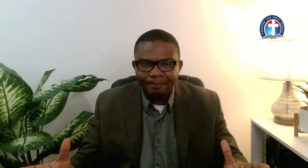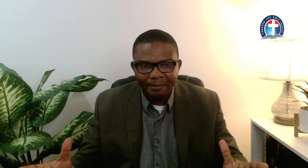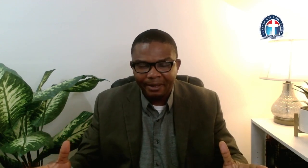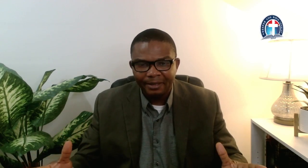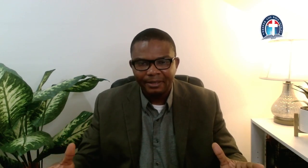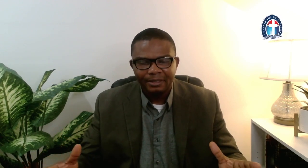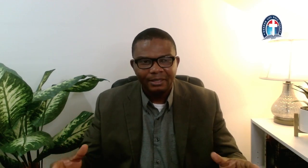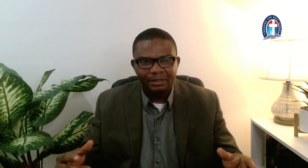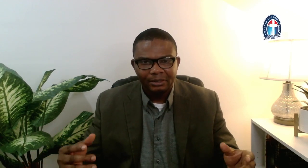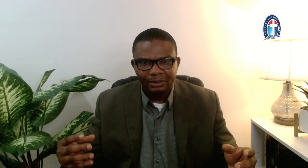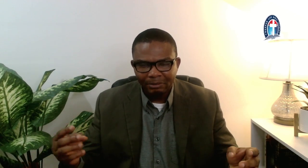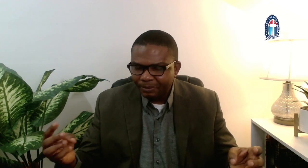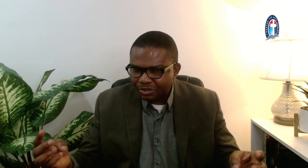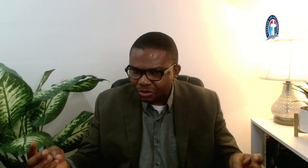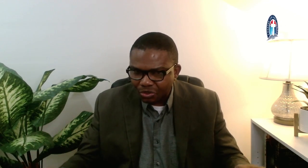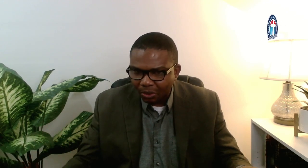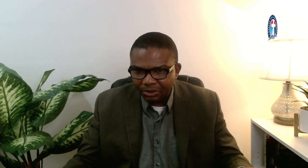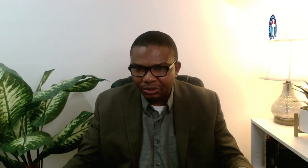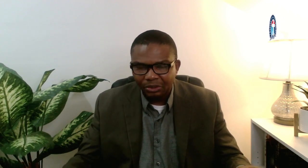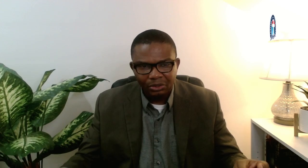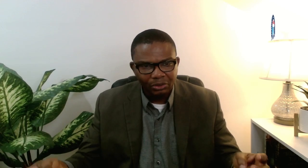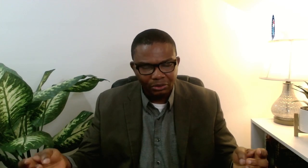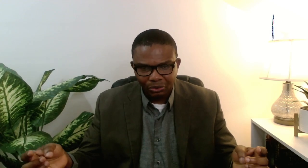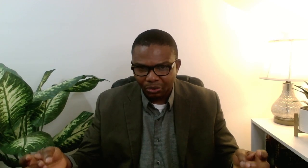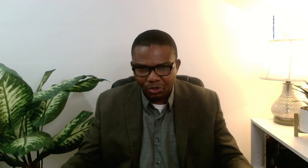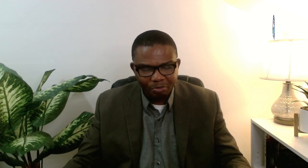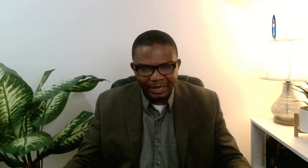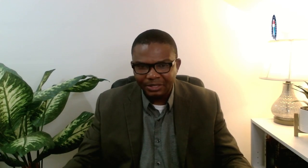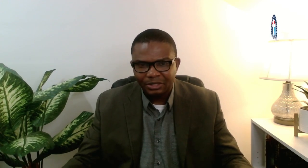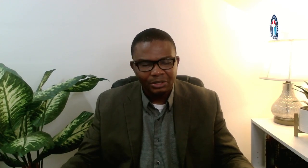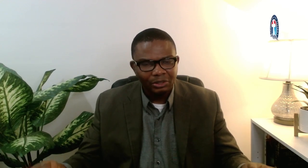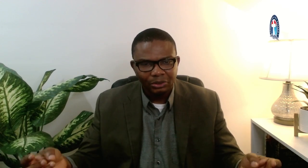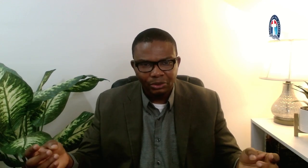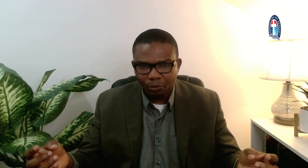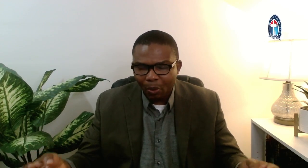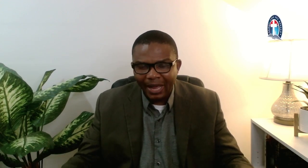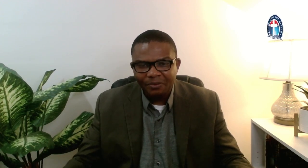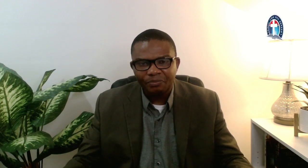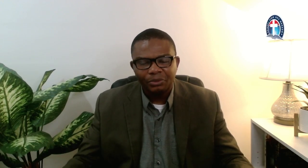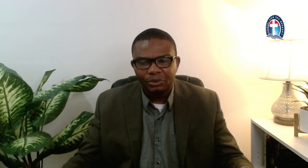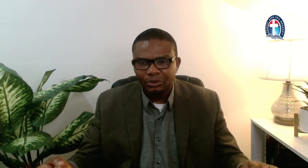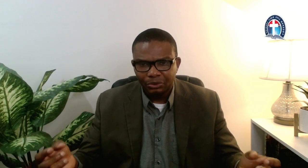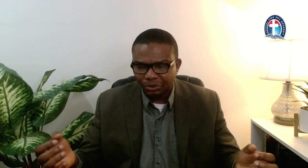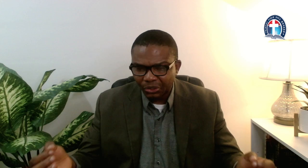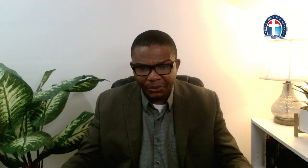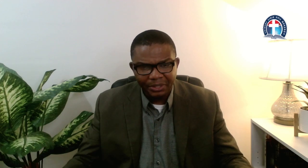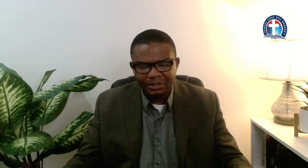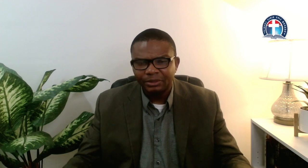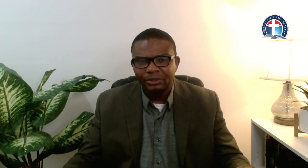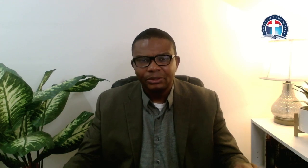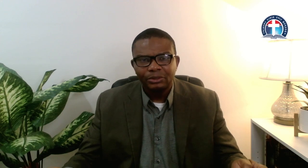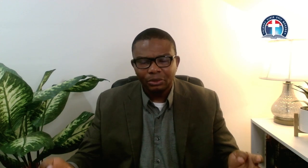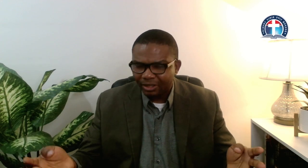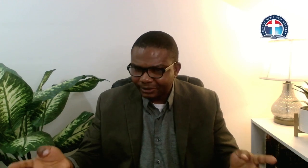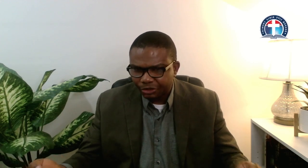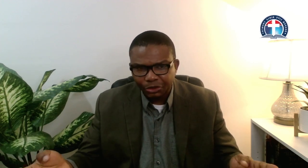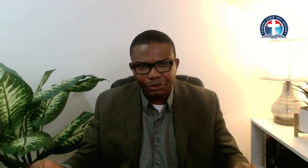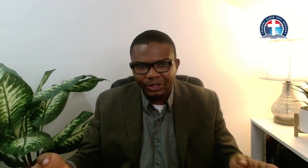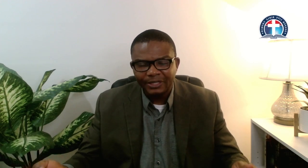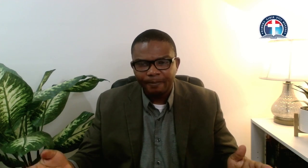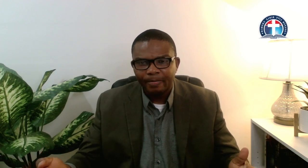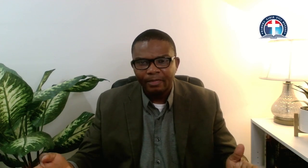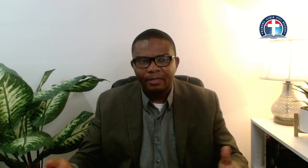A family member? Maybe it's your son, your husband, your wife, your daughter,